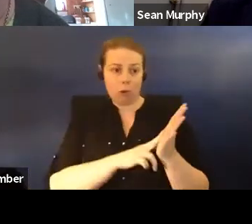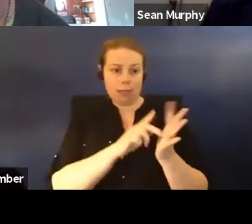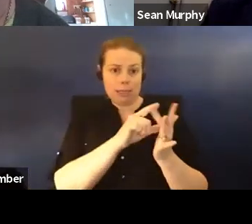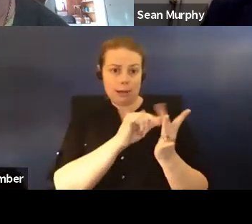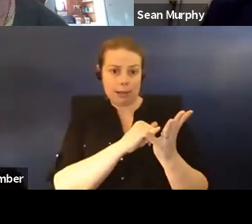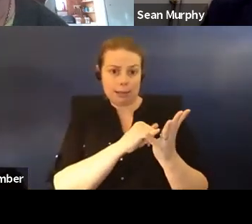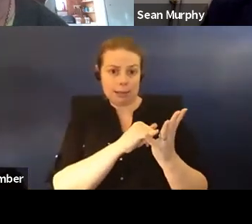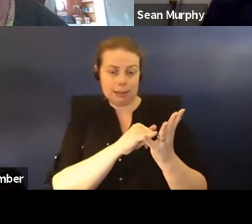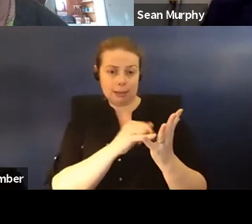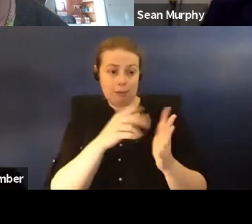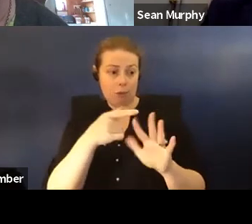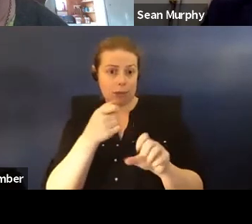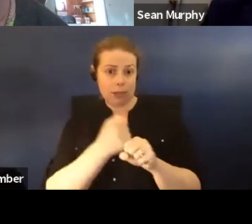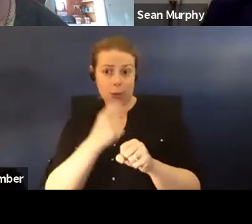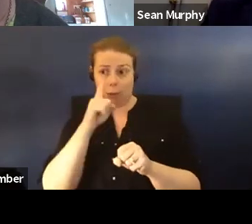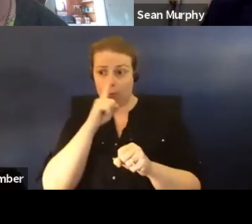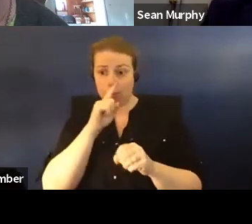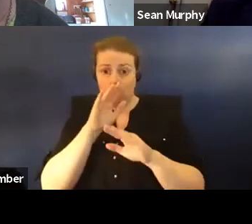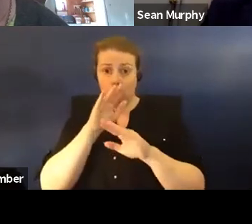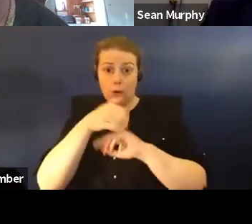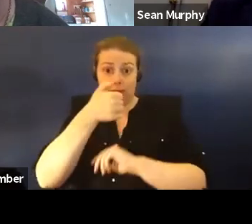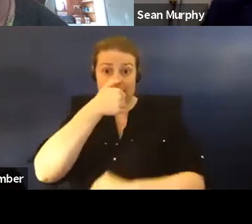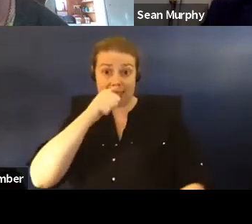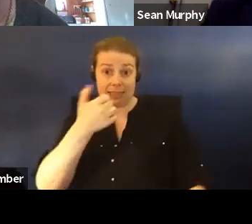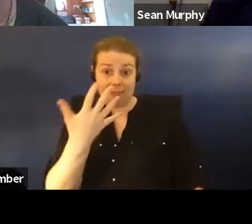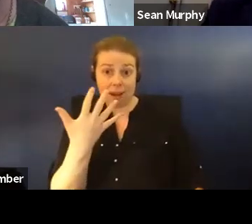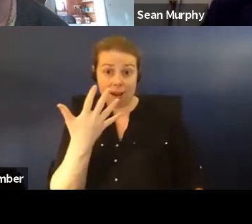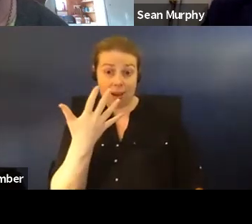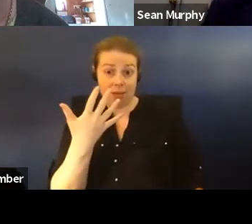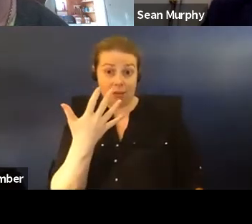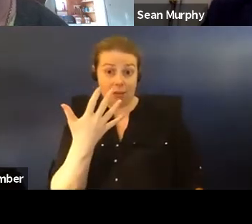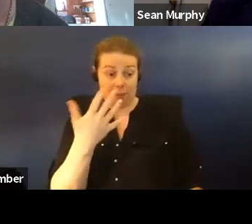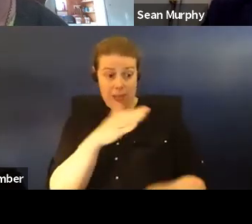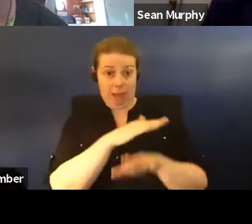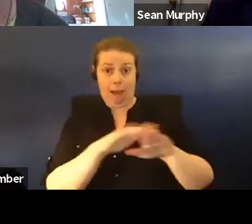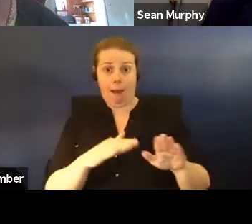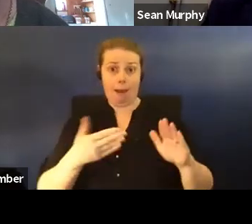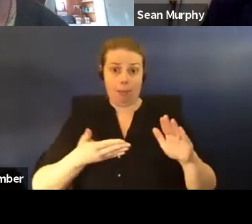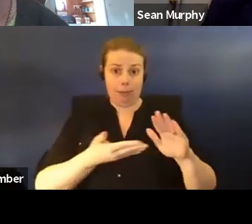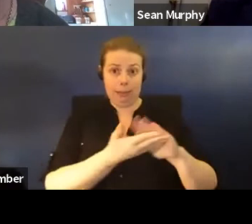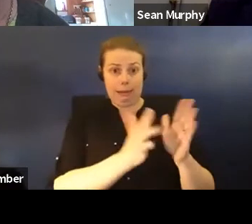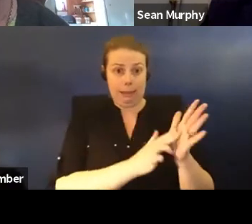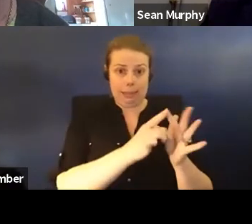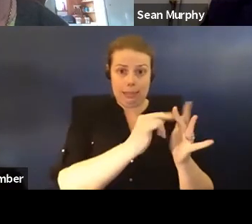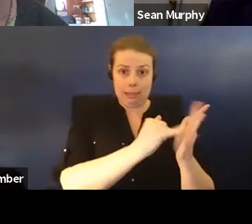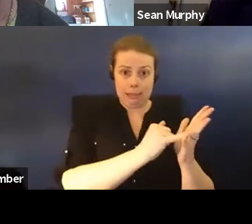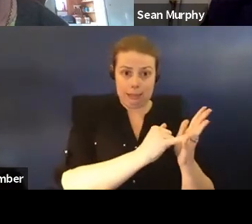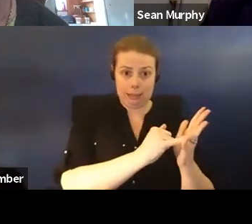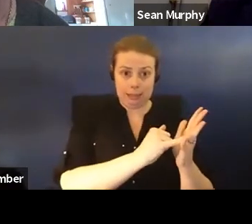for example, people aged over 65 are automatically ineligible for the NDIS, and not all people aged